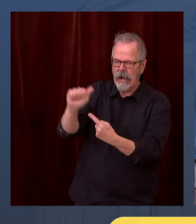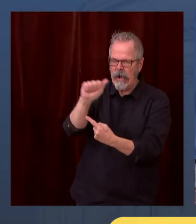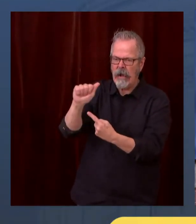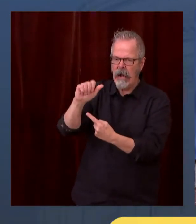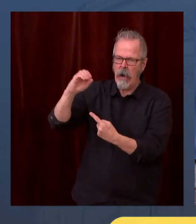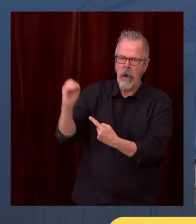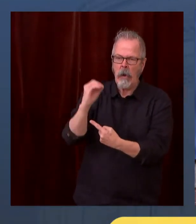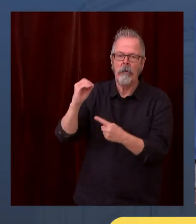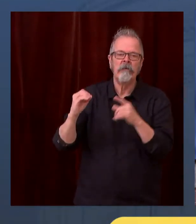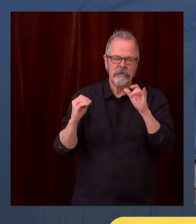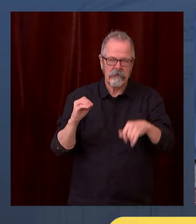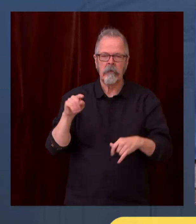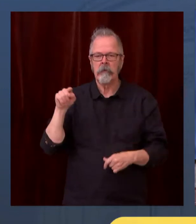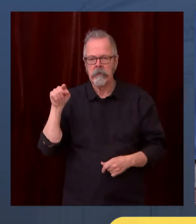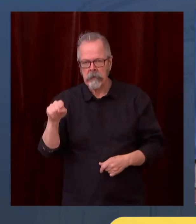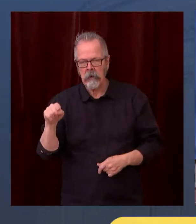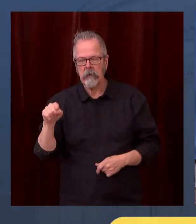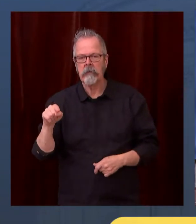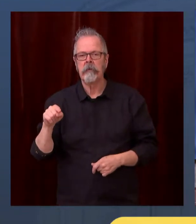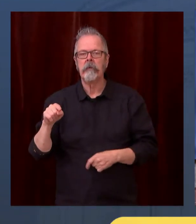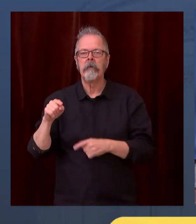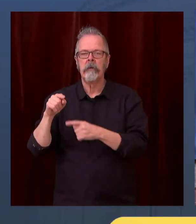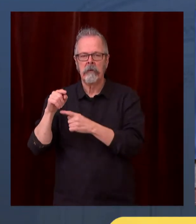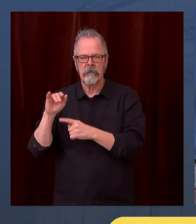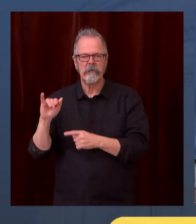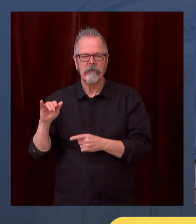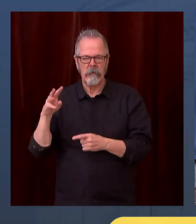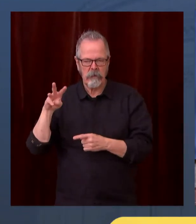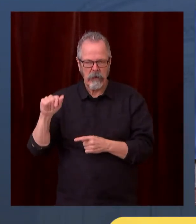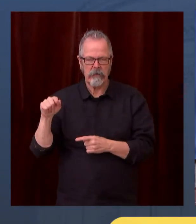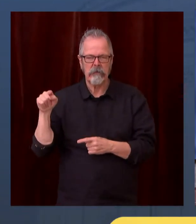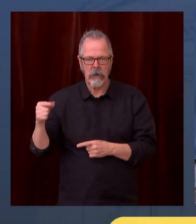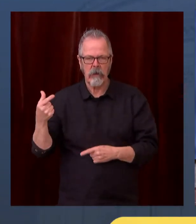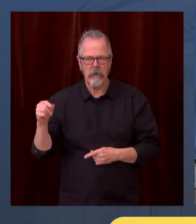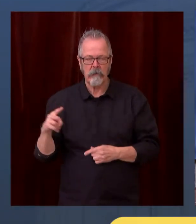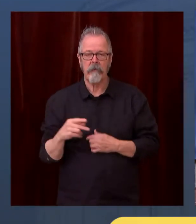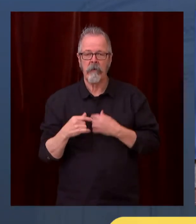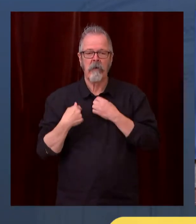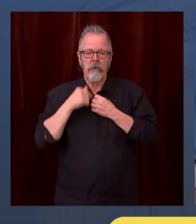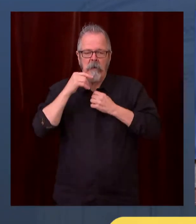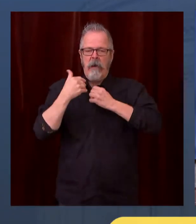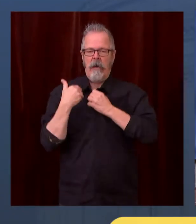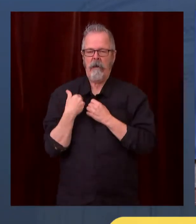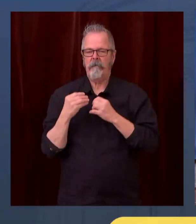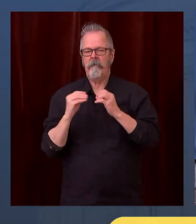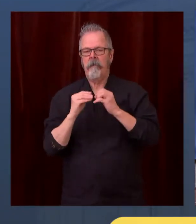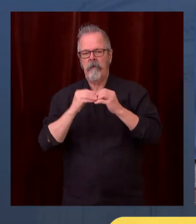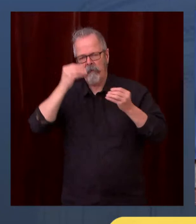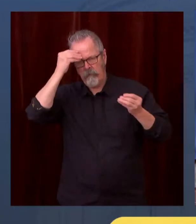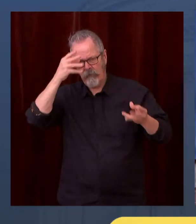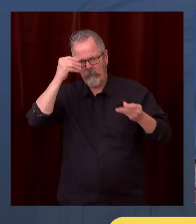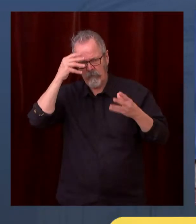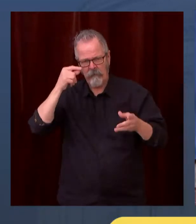it. There may be some additional information available at the Office of Financial Management website,